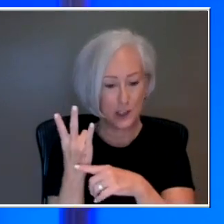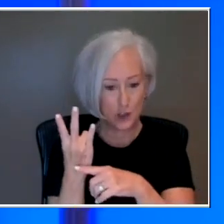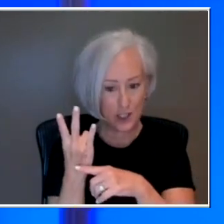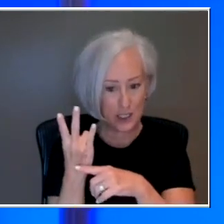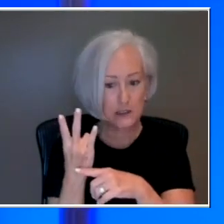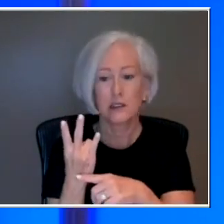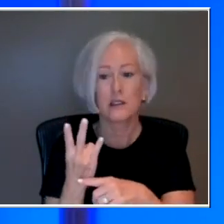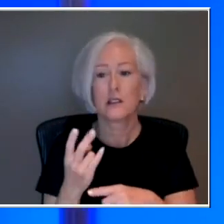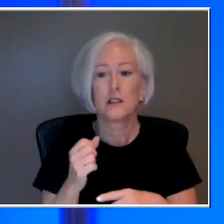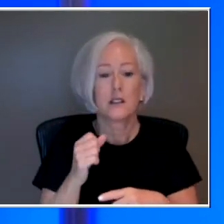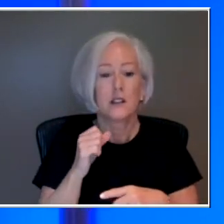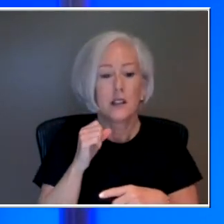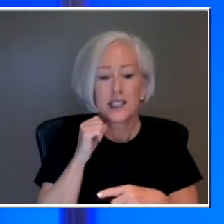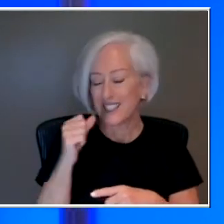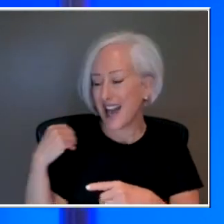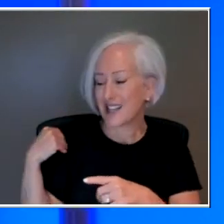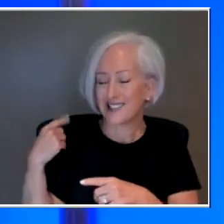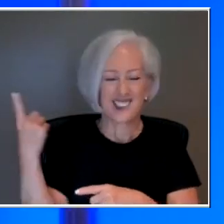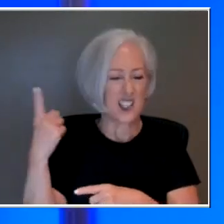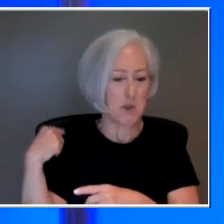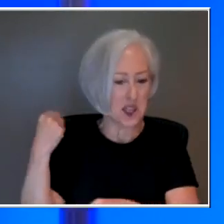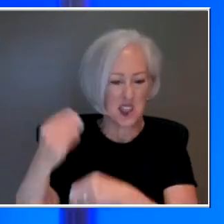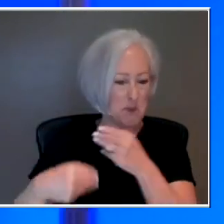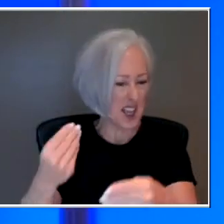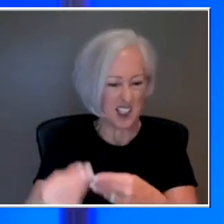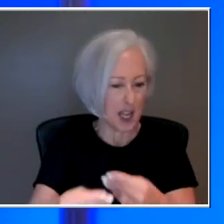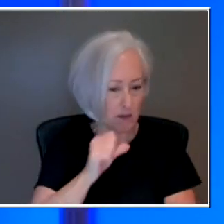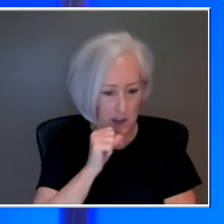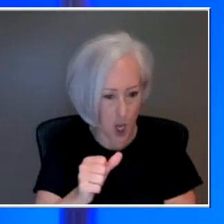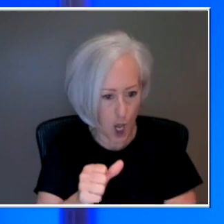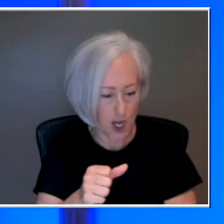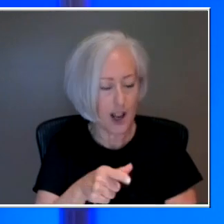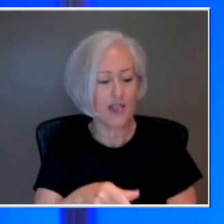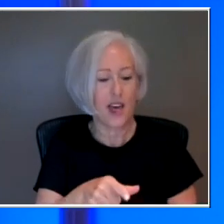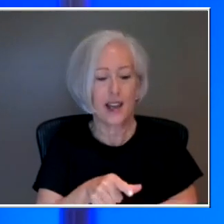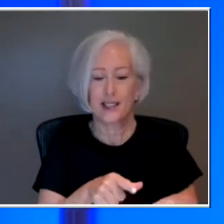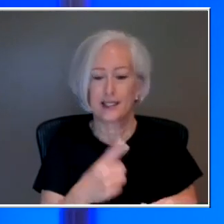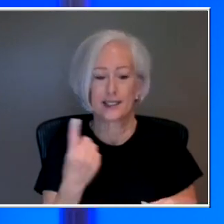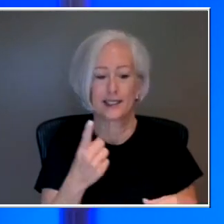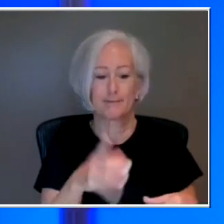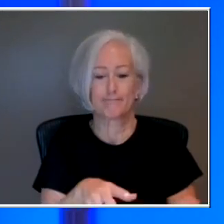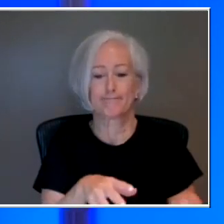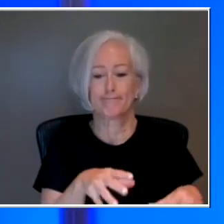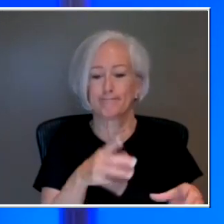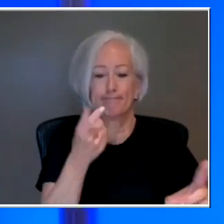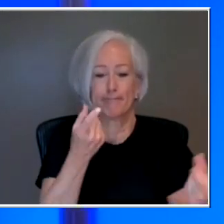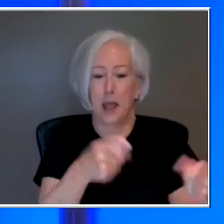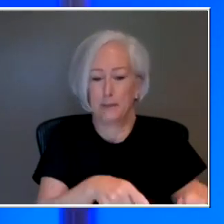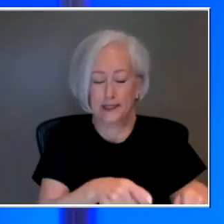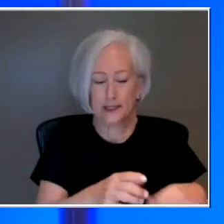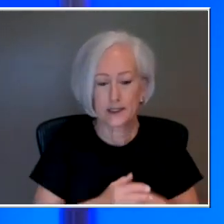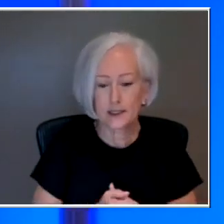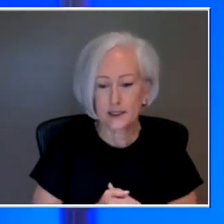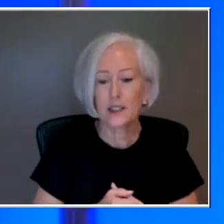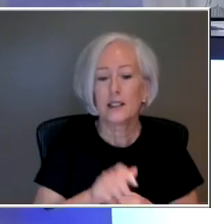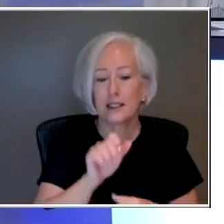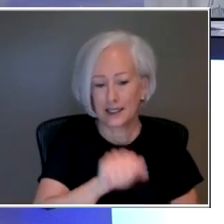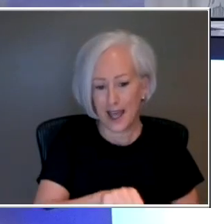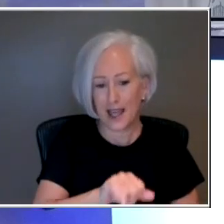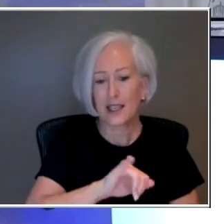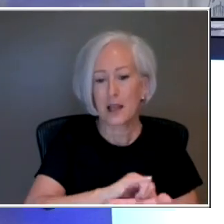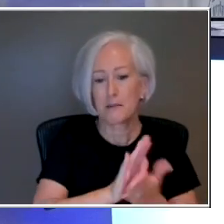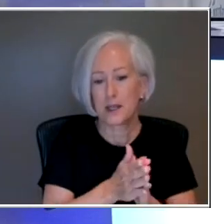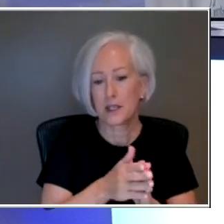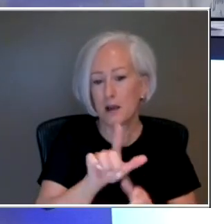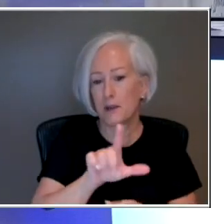inherited mutations. These are This could happen to anyone. These are acquired, acquired mutations. It can become into leukemia. And you gave Sue